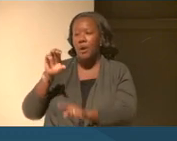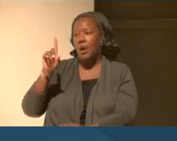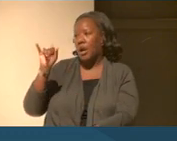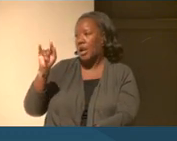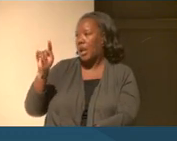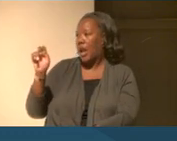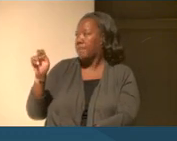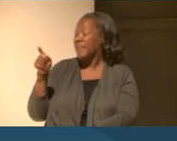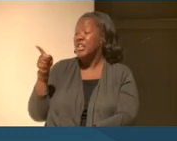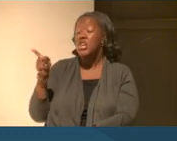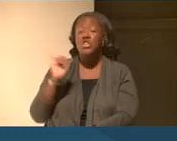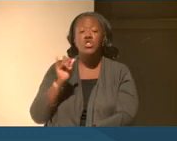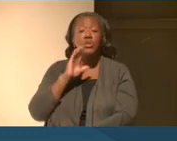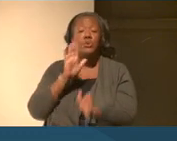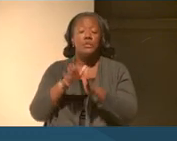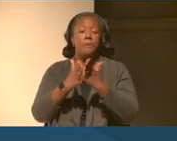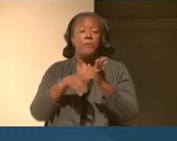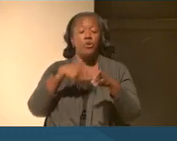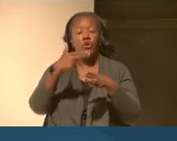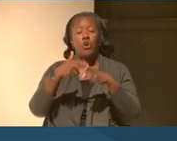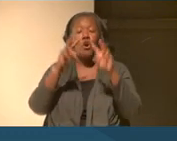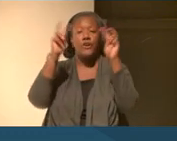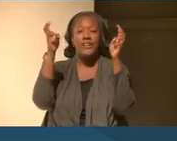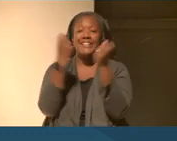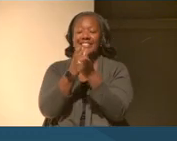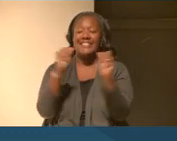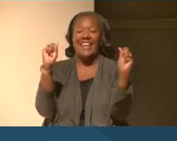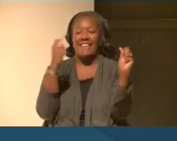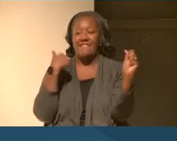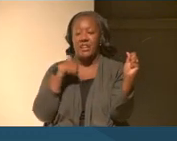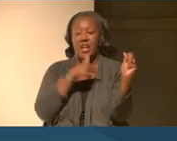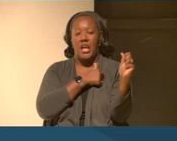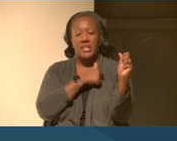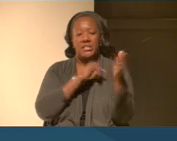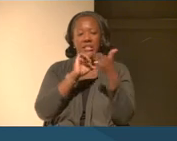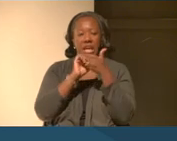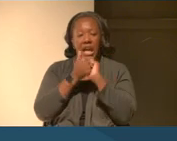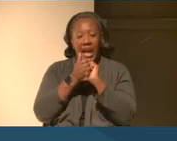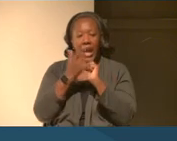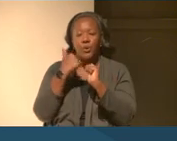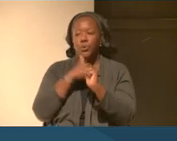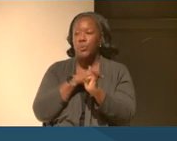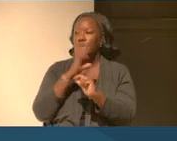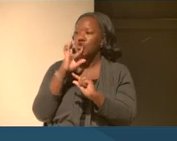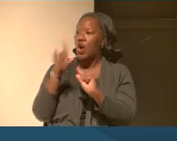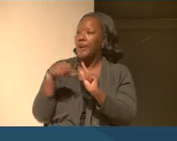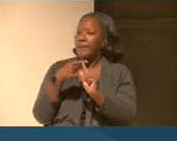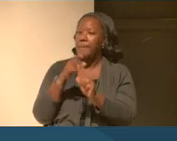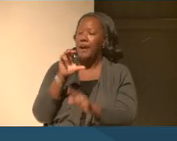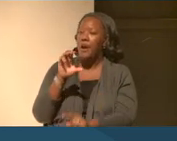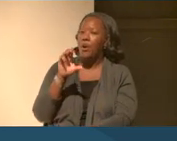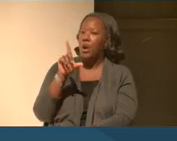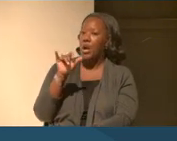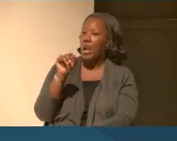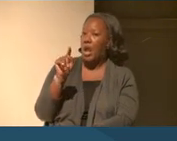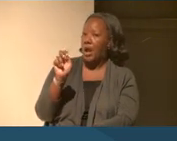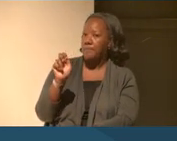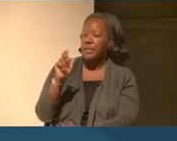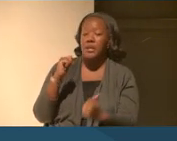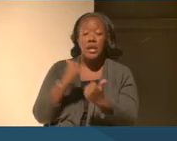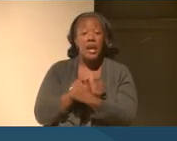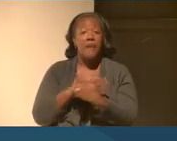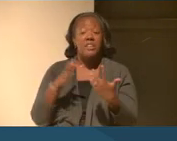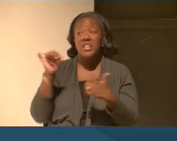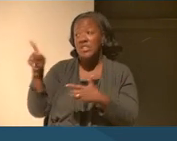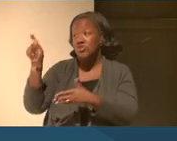called Saving Us, which is really good about talking about how to talk about climate. If I had to take all of what she's written and